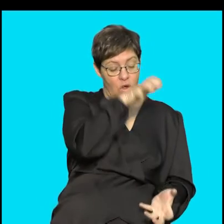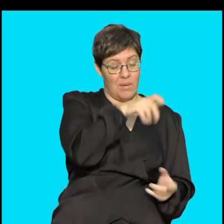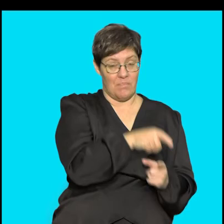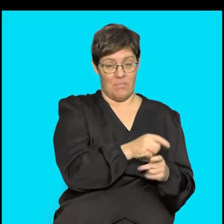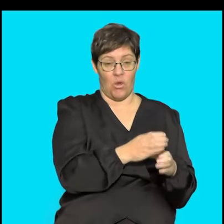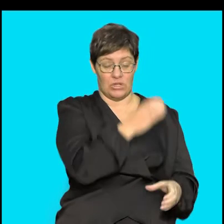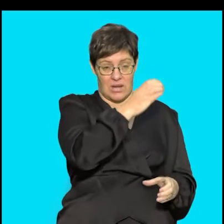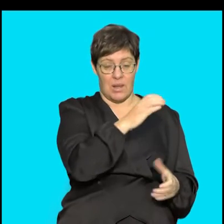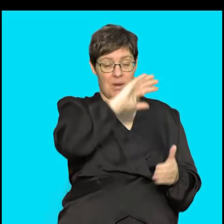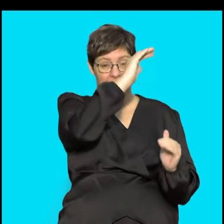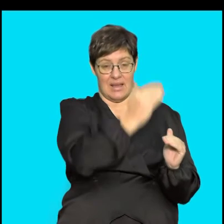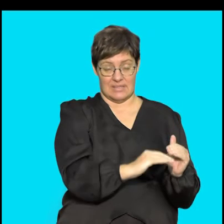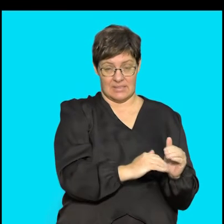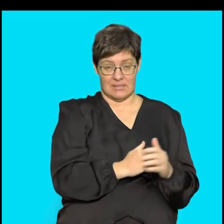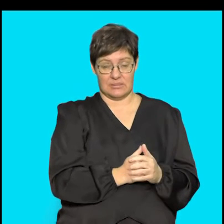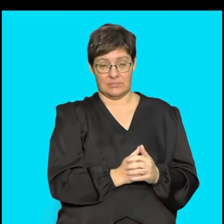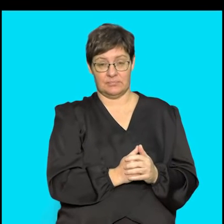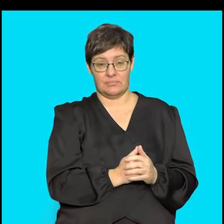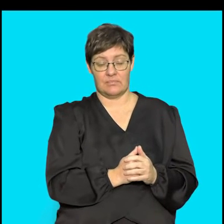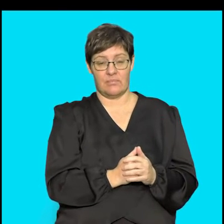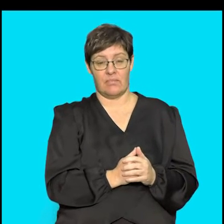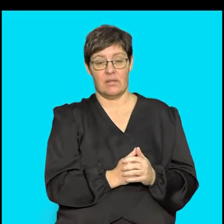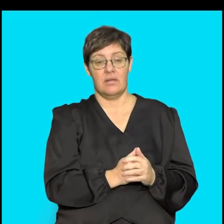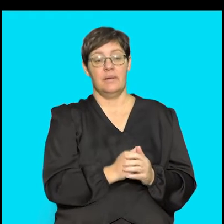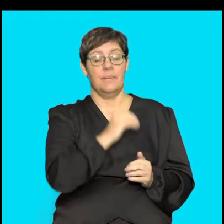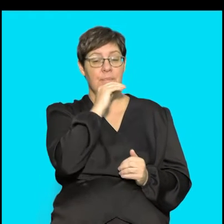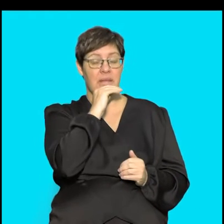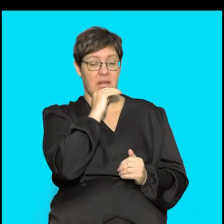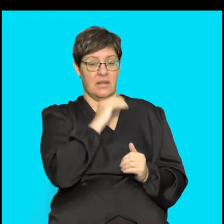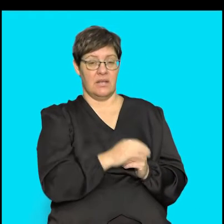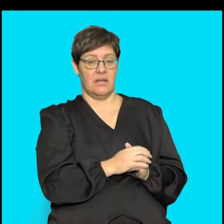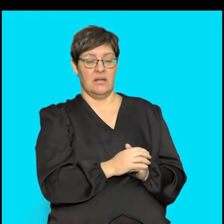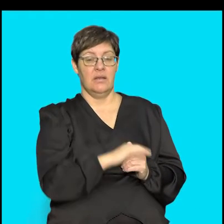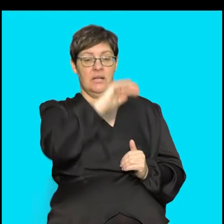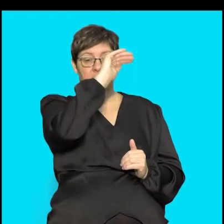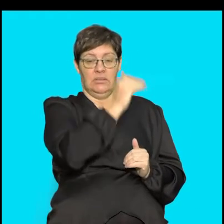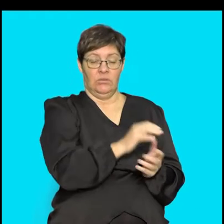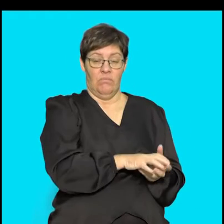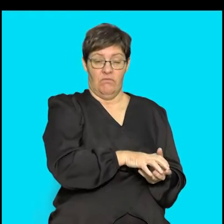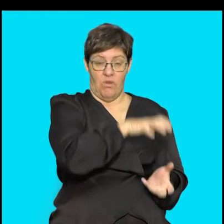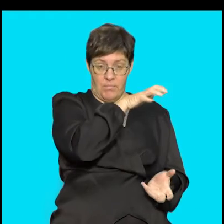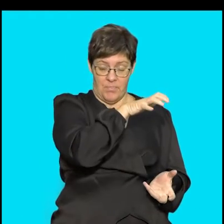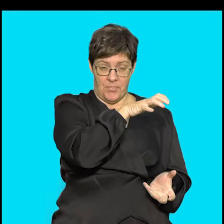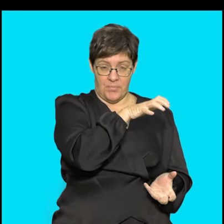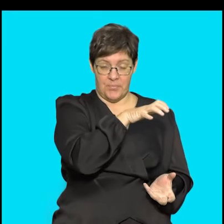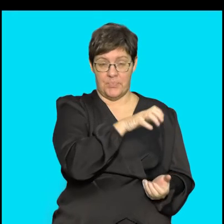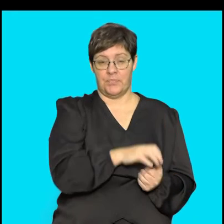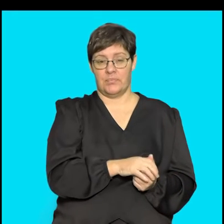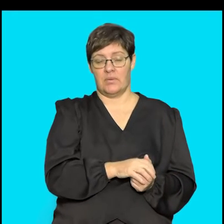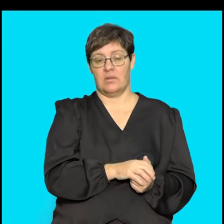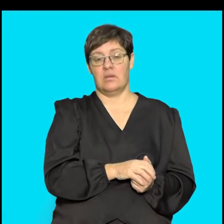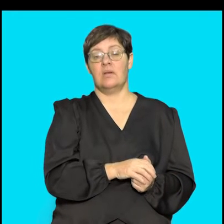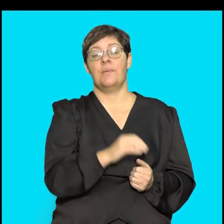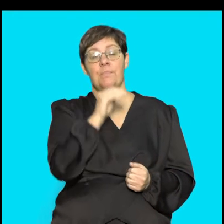the container is decreased. What does the volume, if we decrease the volume, what